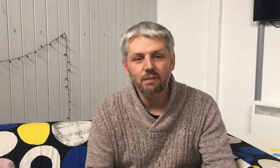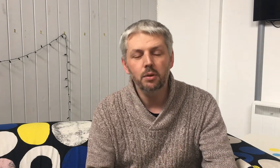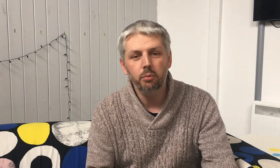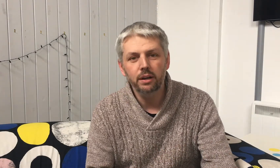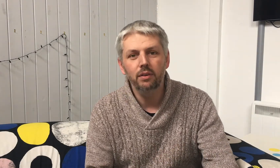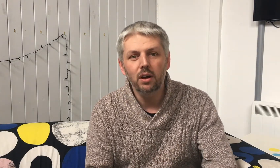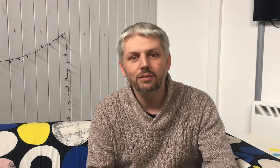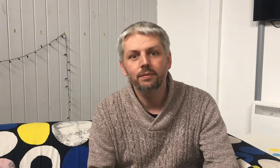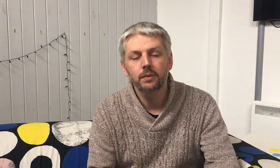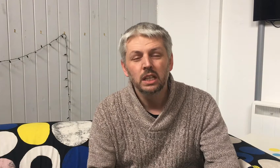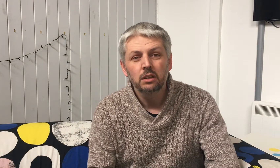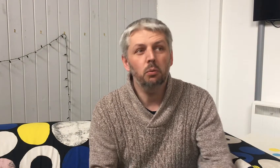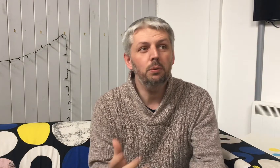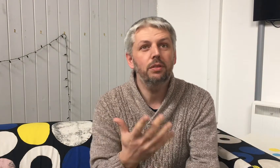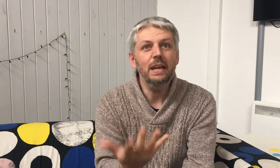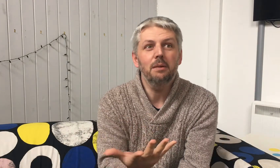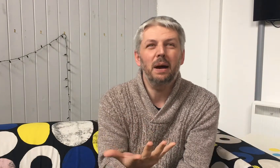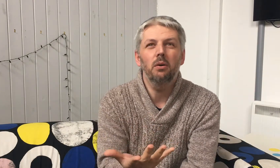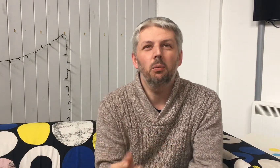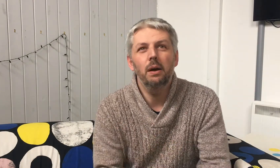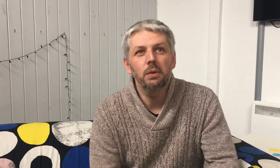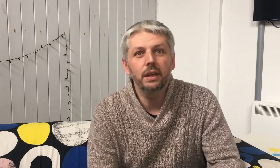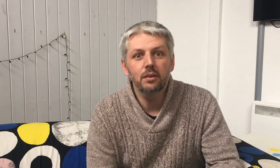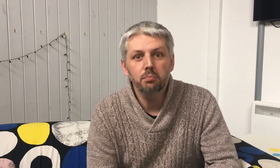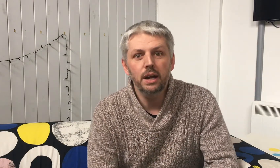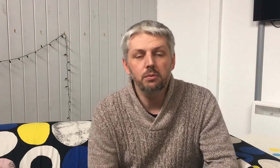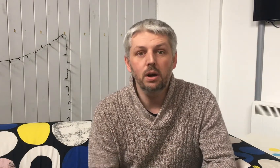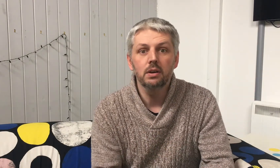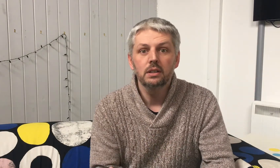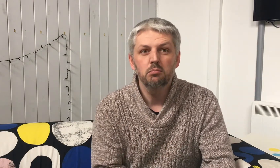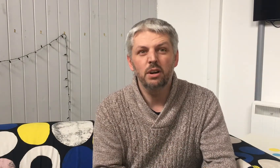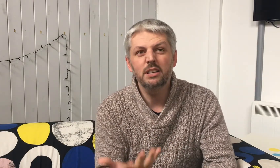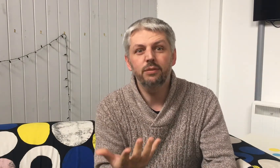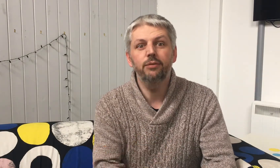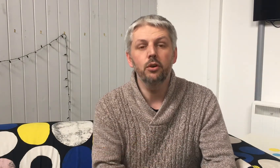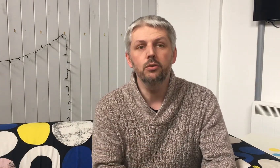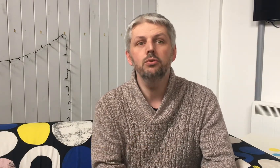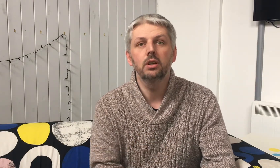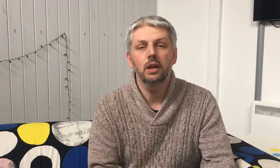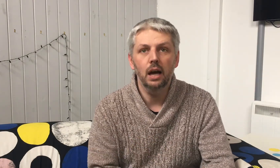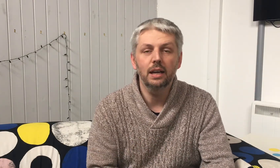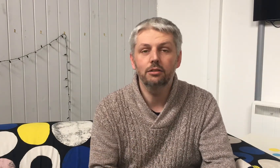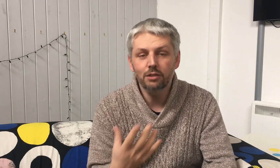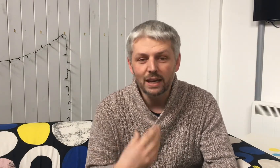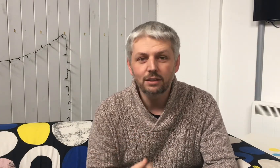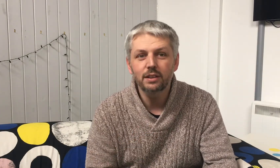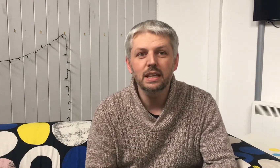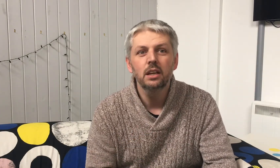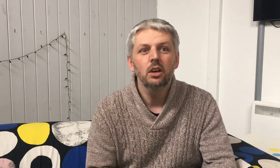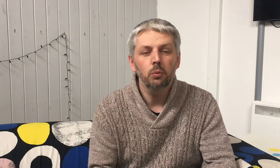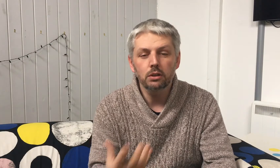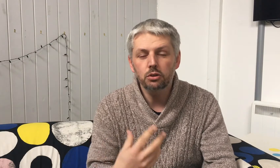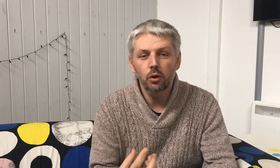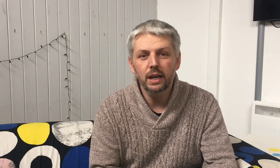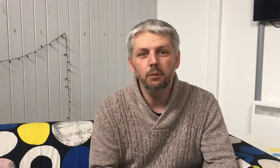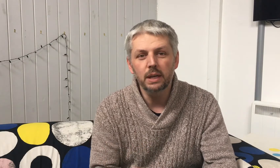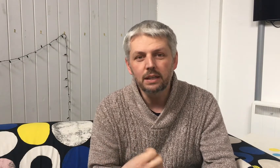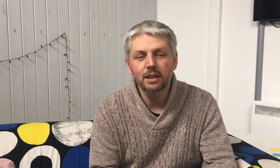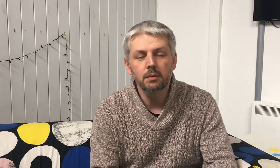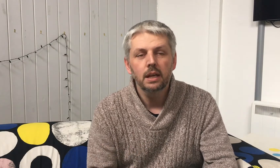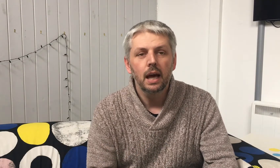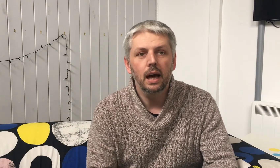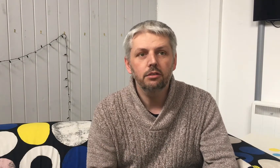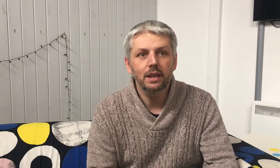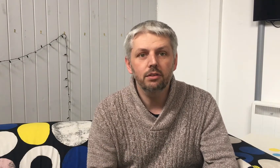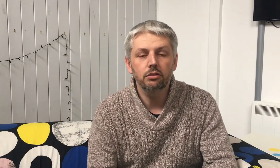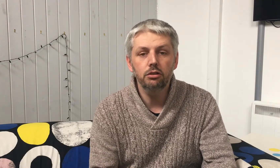I am the bread of life. So what do we think about when we think of bread? Well, bread is food. It's tasty. We enjoy it. We eat